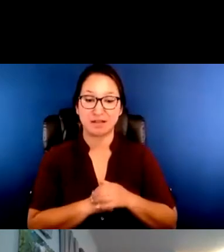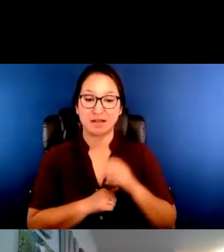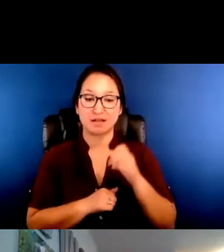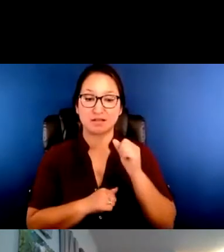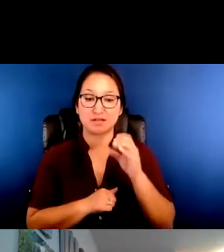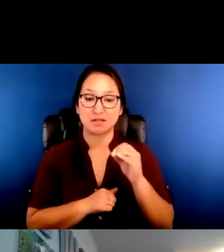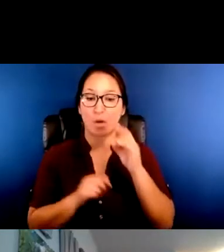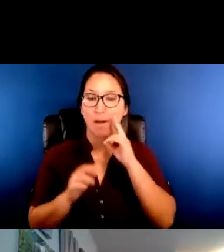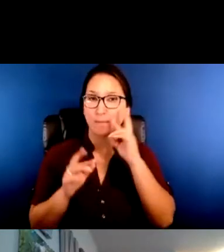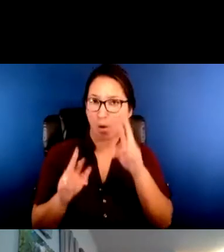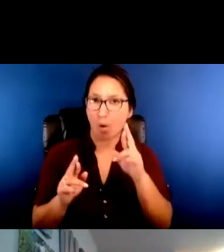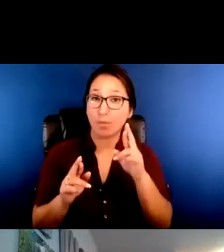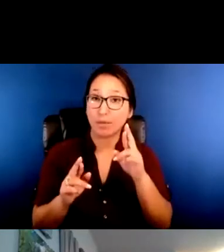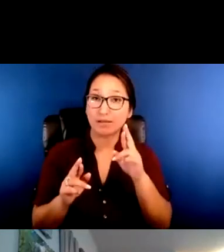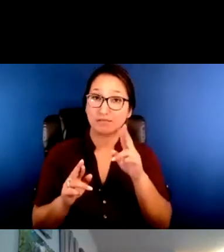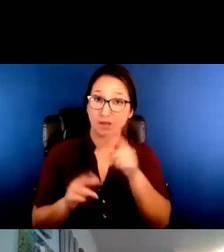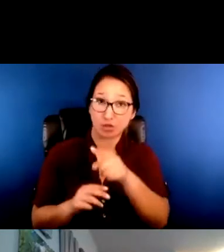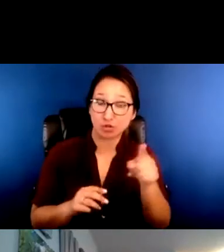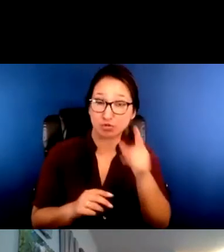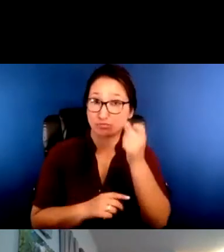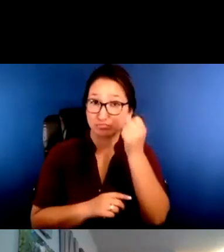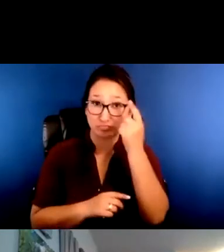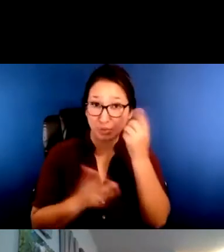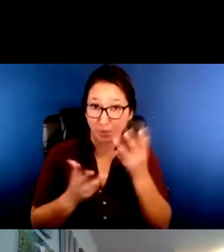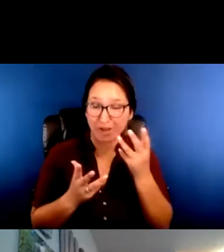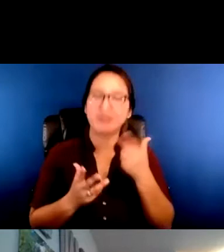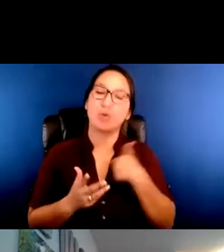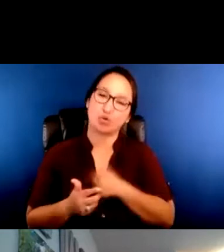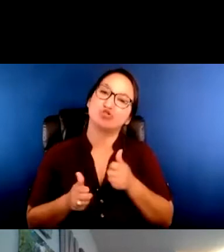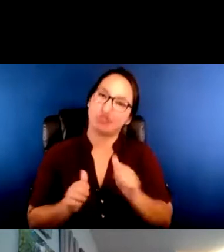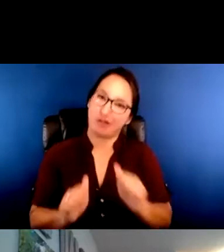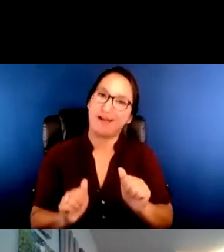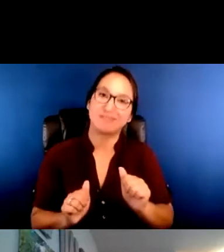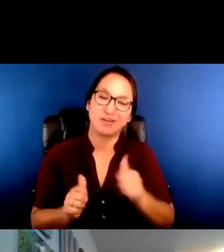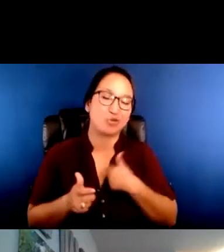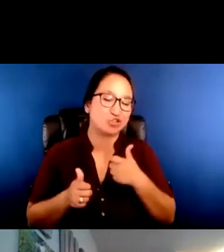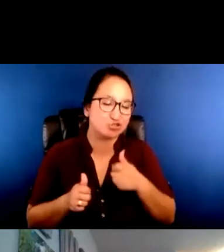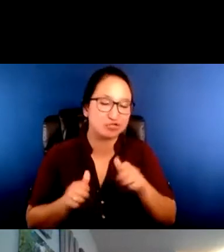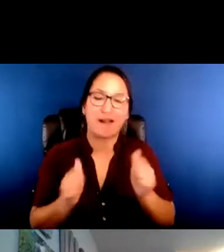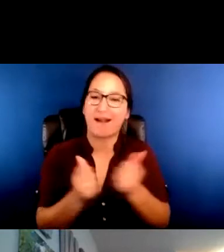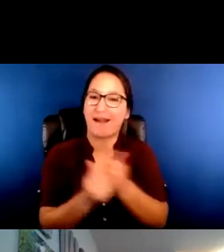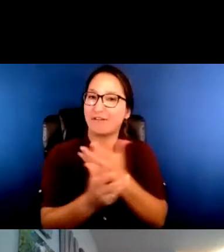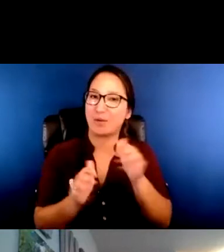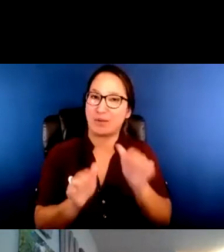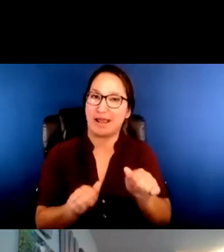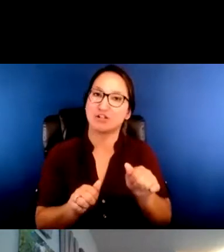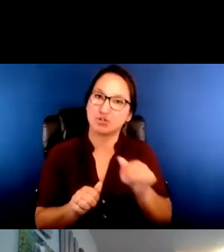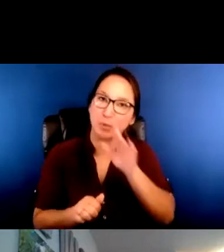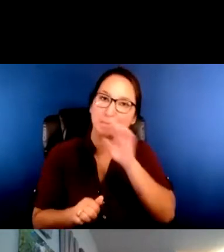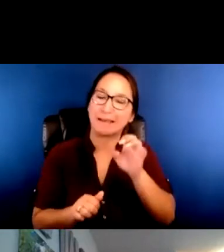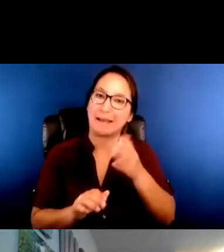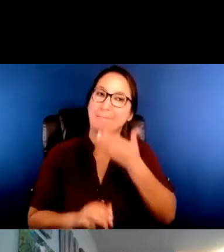take away from this is we're trying everything we can to be better than we were yesterday. That I can